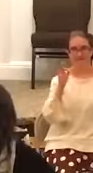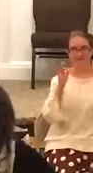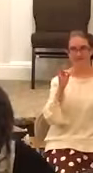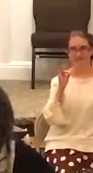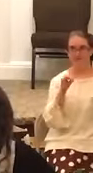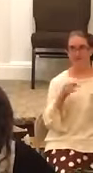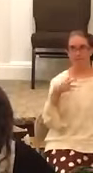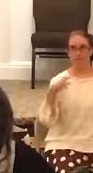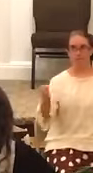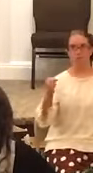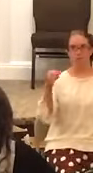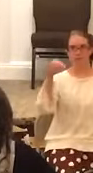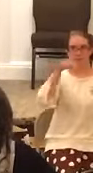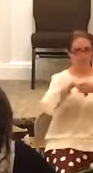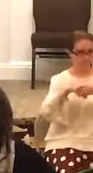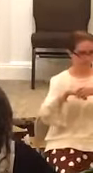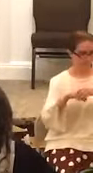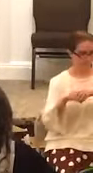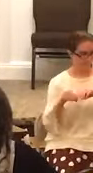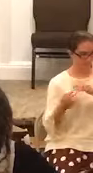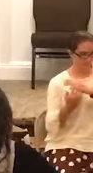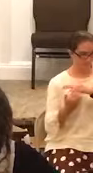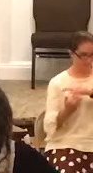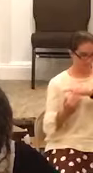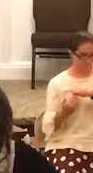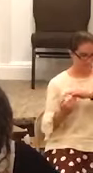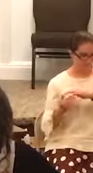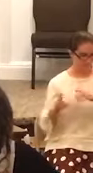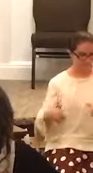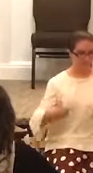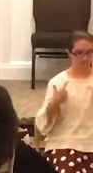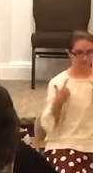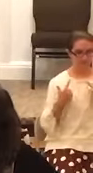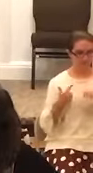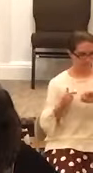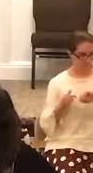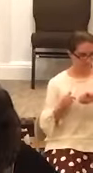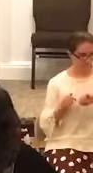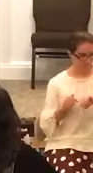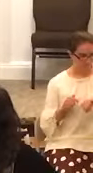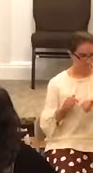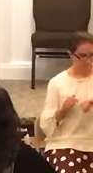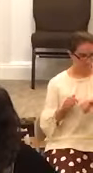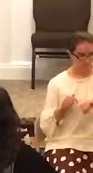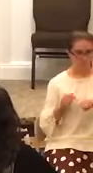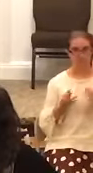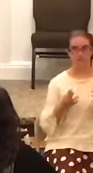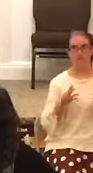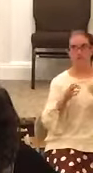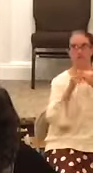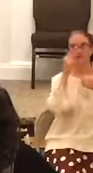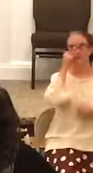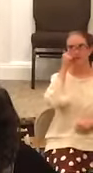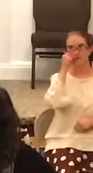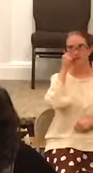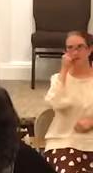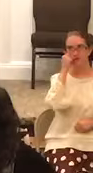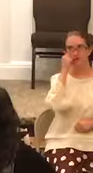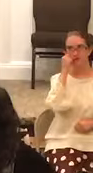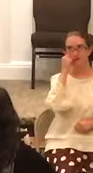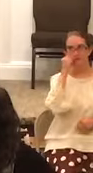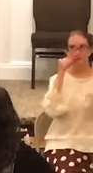therefore, brethren, boldness to enter into the holiest by the blood of Jesus, by a new and living way, which he hath consecrated for us through the veil, that is to say, his flesh. And